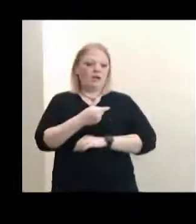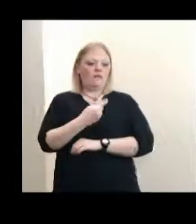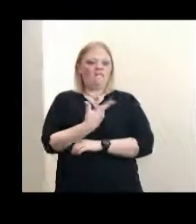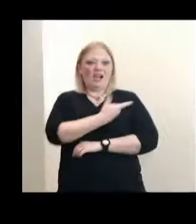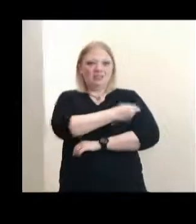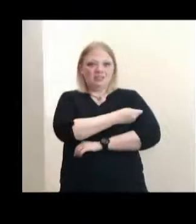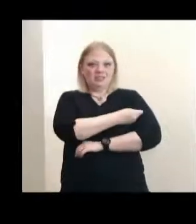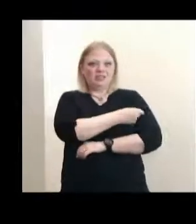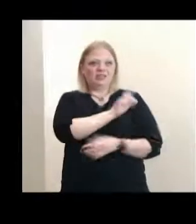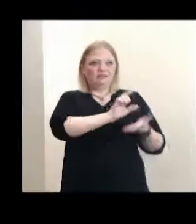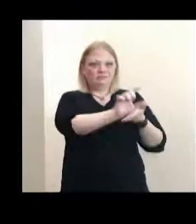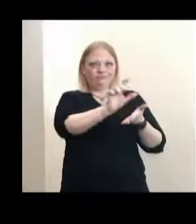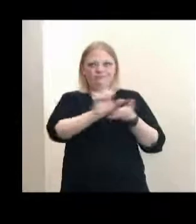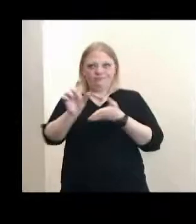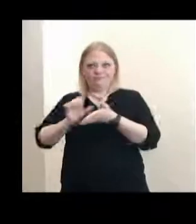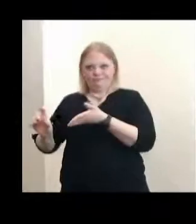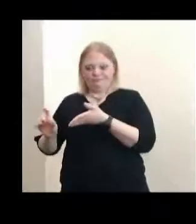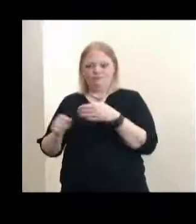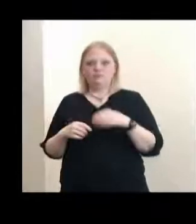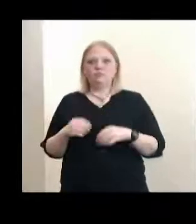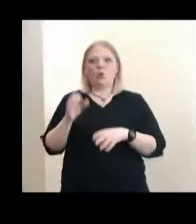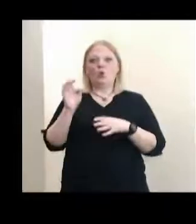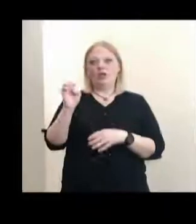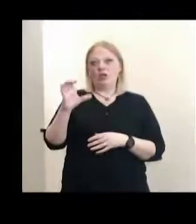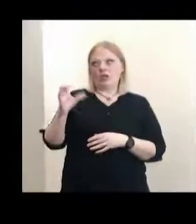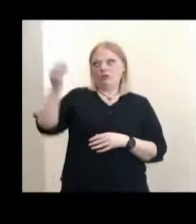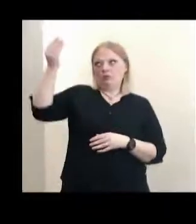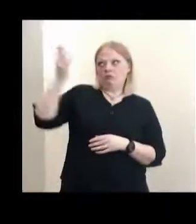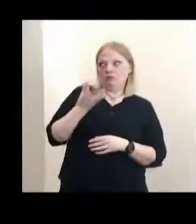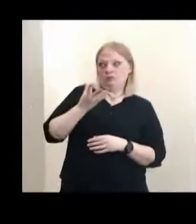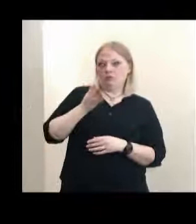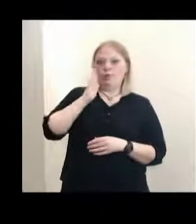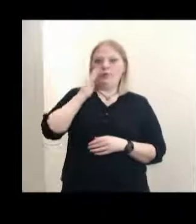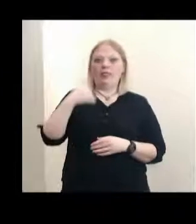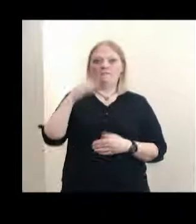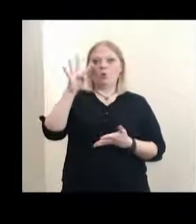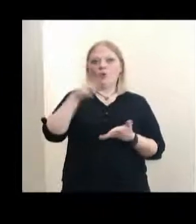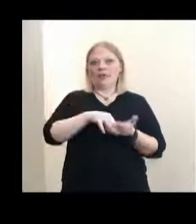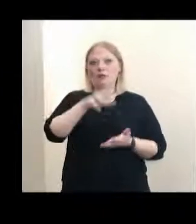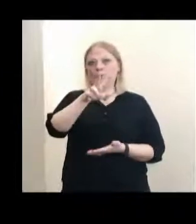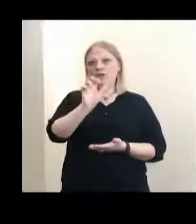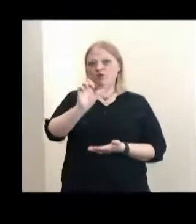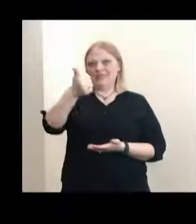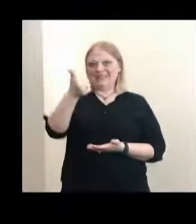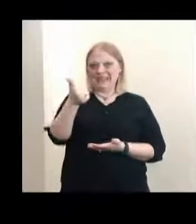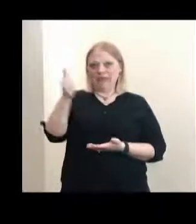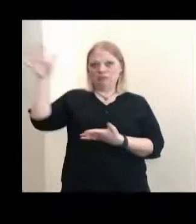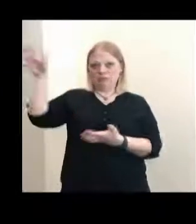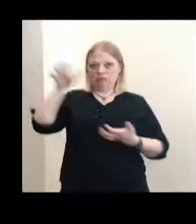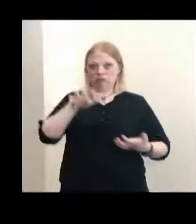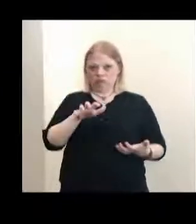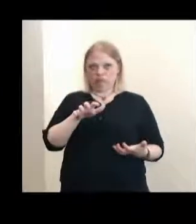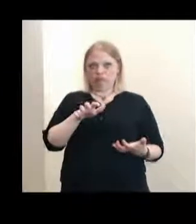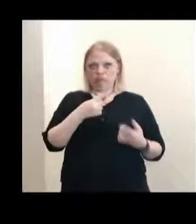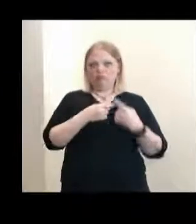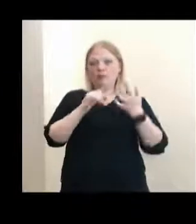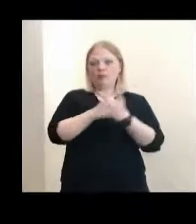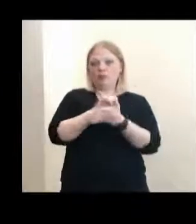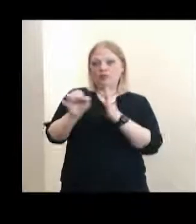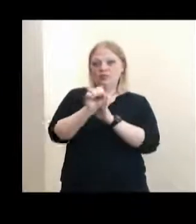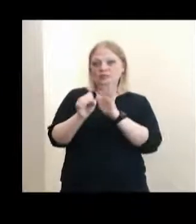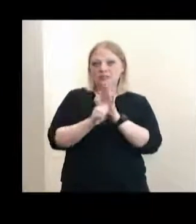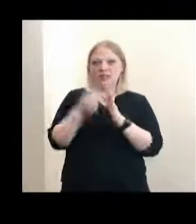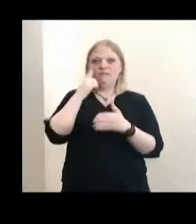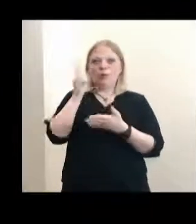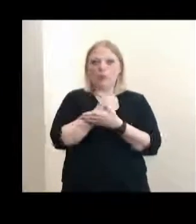allocation. Erie County was advised we're getting a base allocation of 4,310 vaccine doses from New York State for the